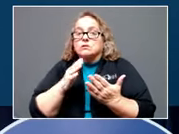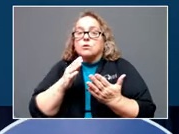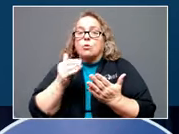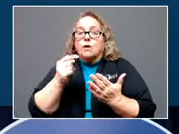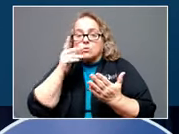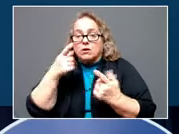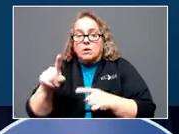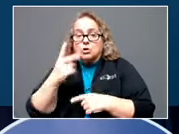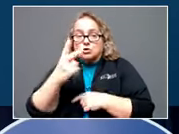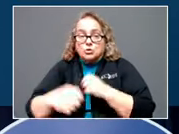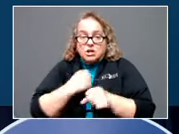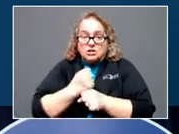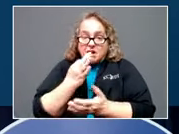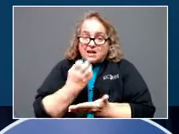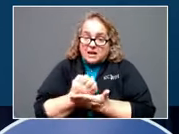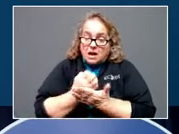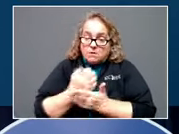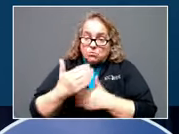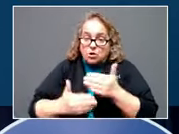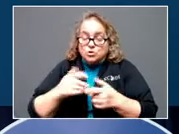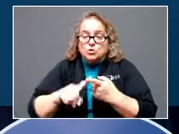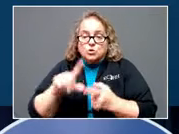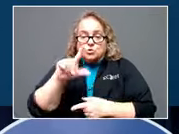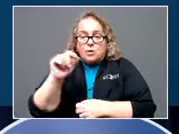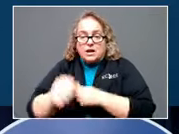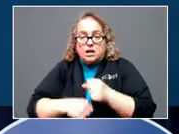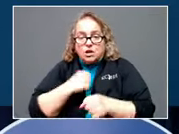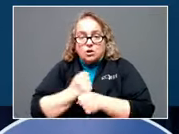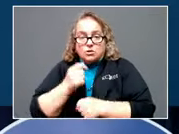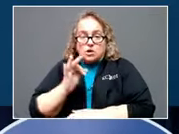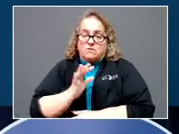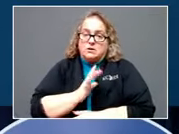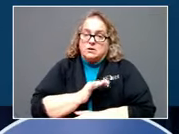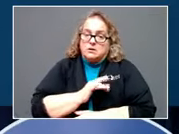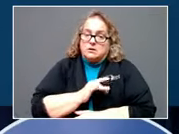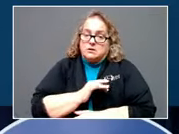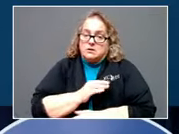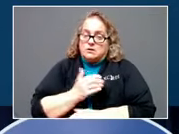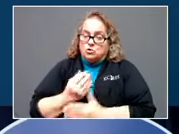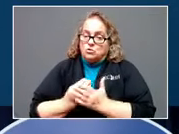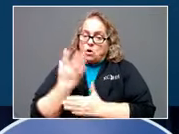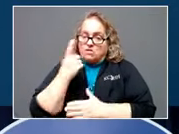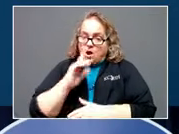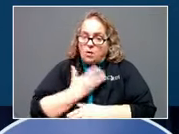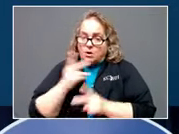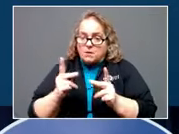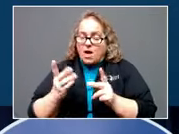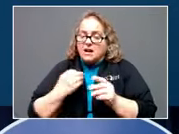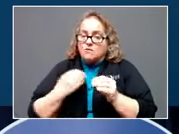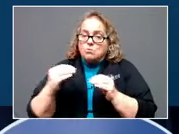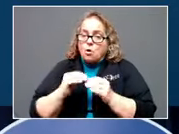into 20 years of incredible prosperity for our people, where we will have more resources to make wise